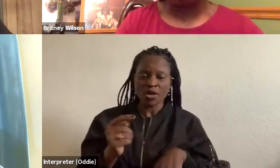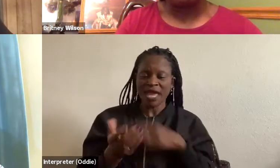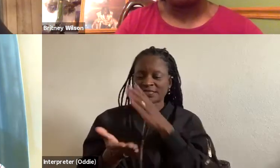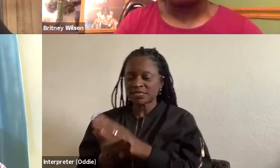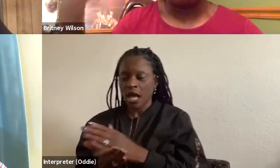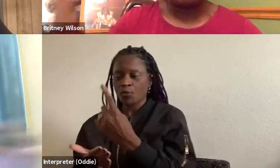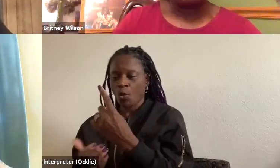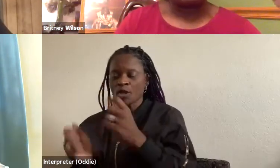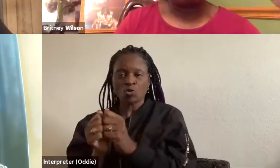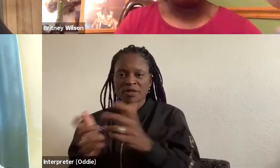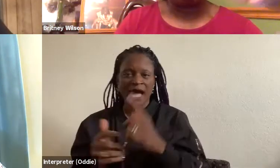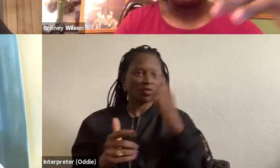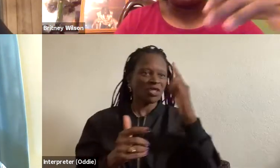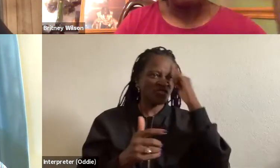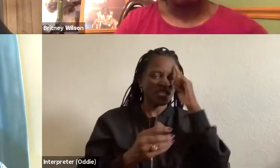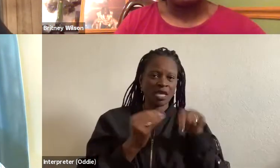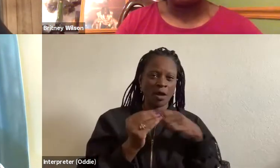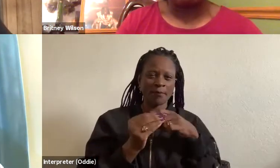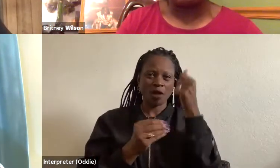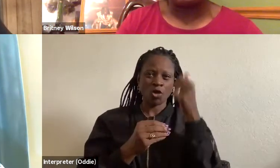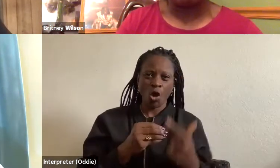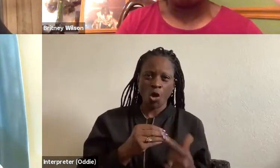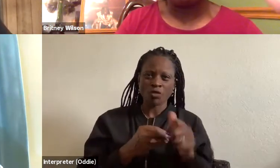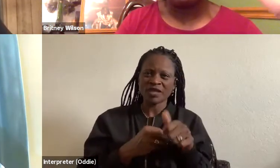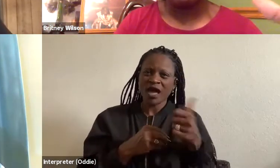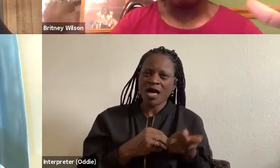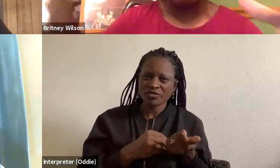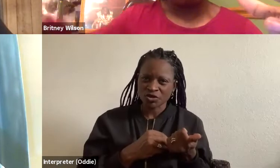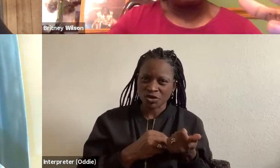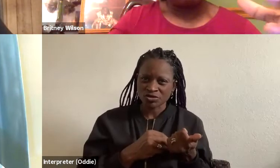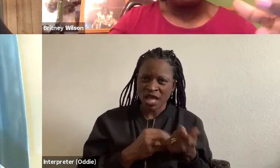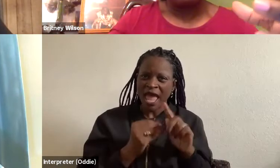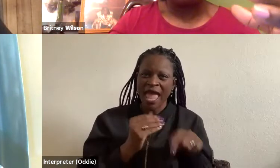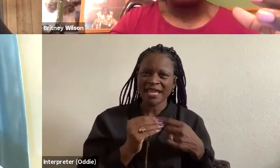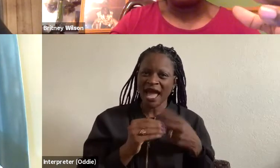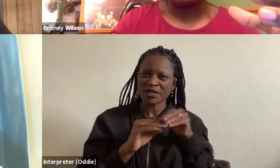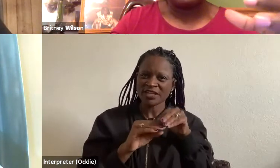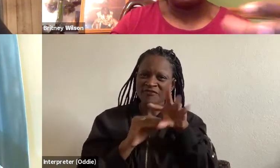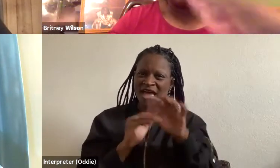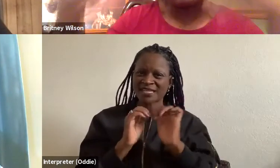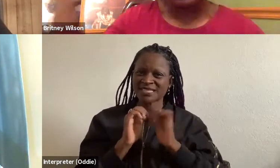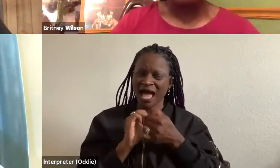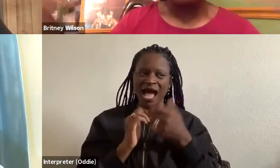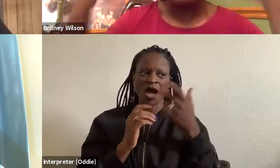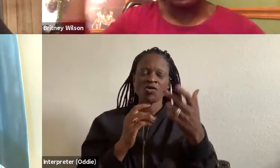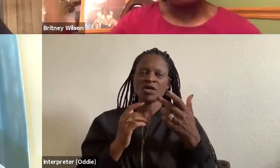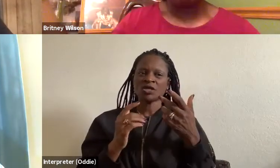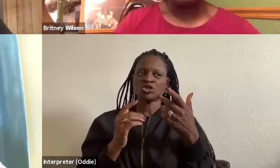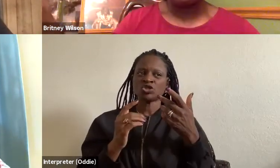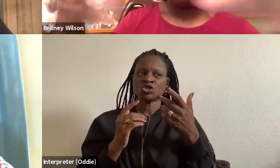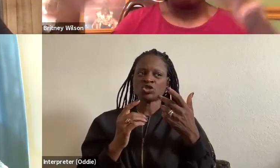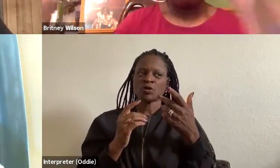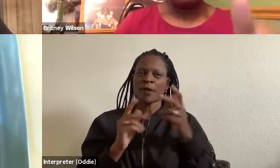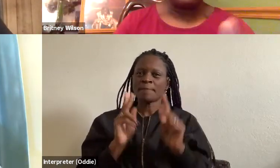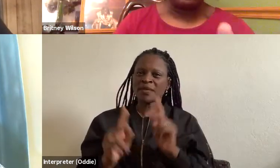how race, you know, stereotypes about race play into notions of ability, which affect the way you're treated in society. So it's like, it's not even